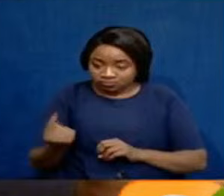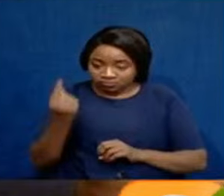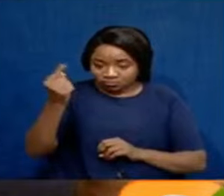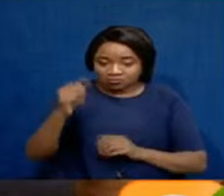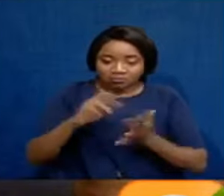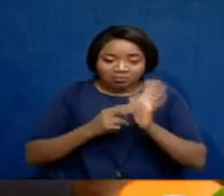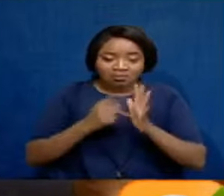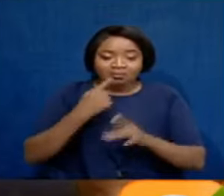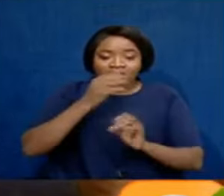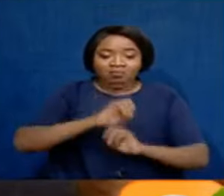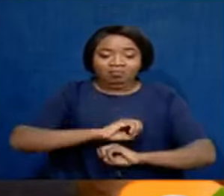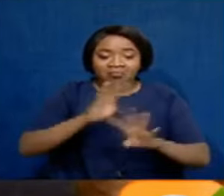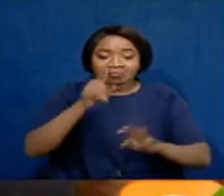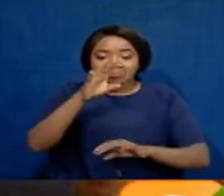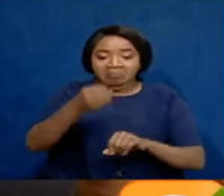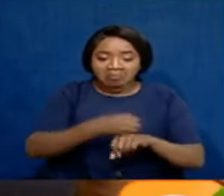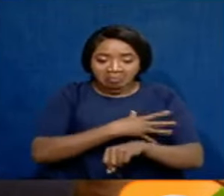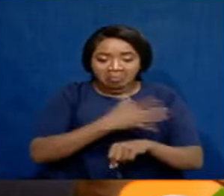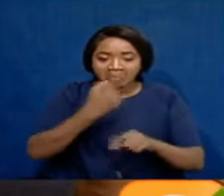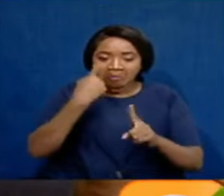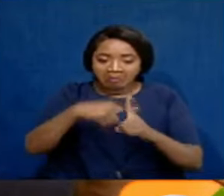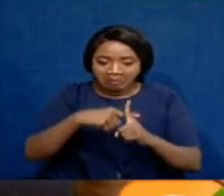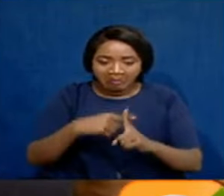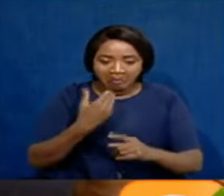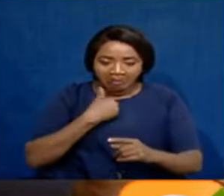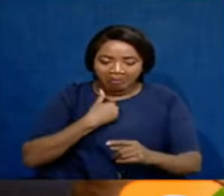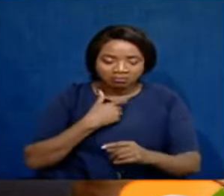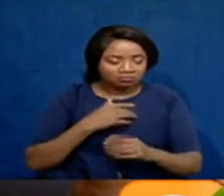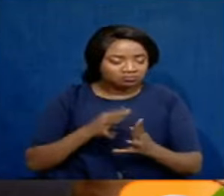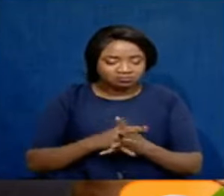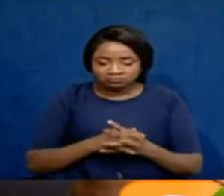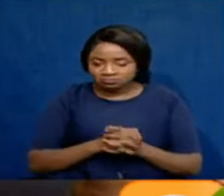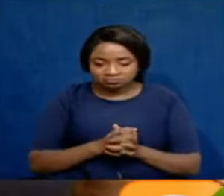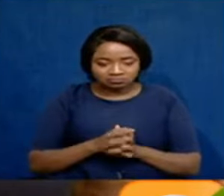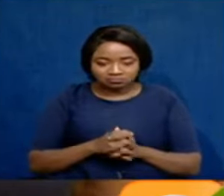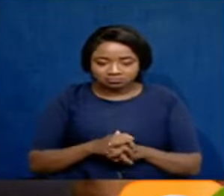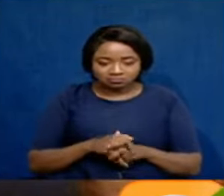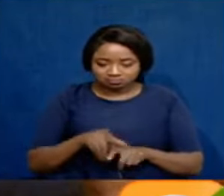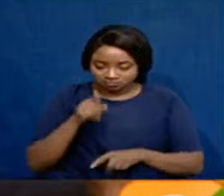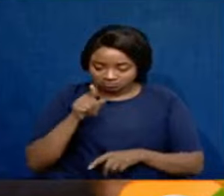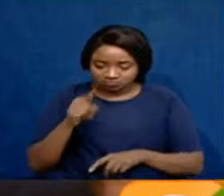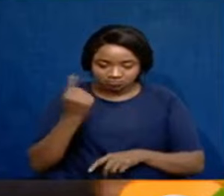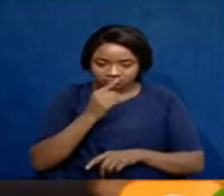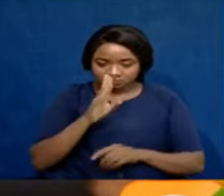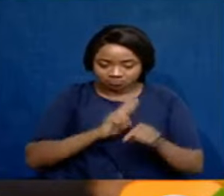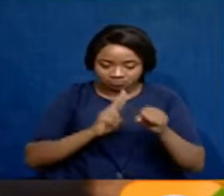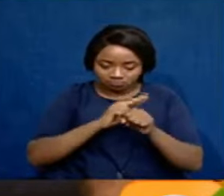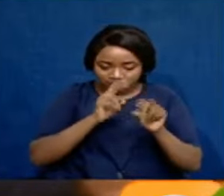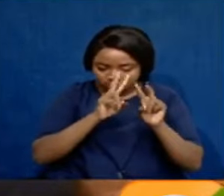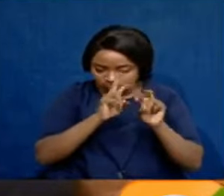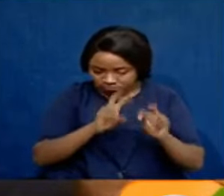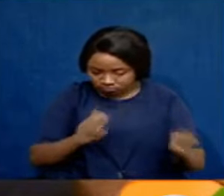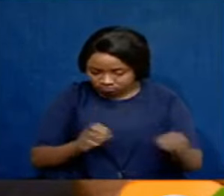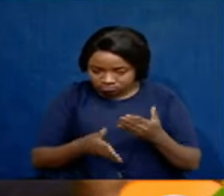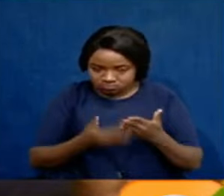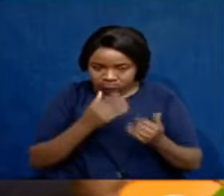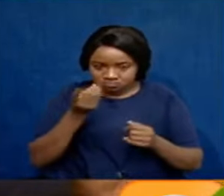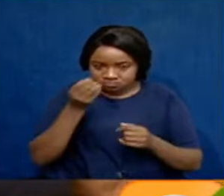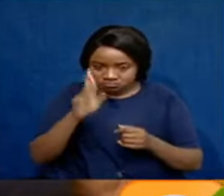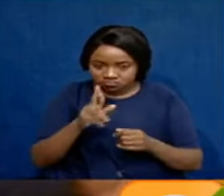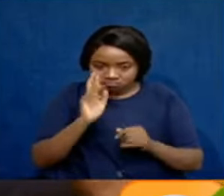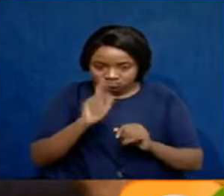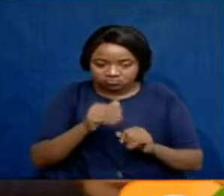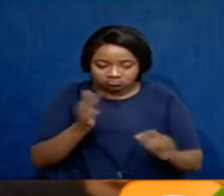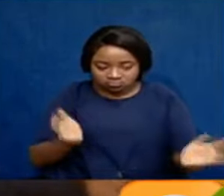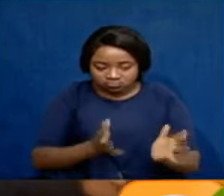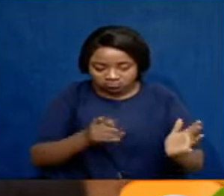not say you are cancer positive. Yeah, it is a use for screening. It helps the doctor suggest that you